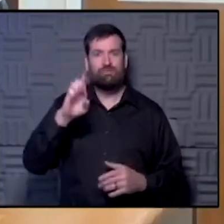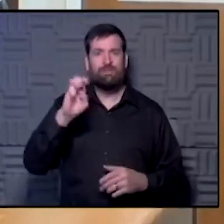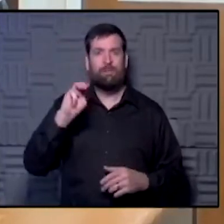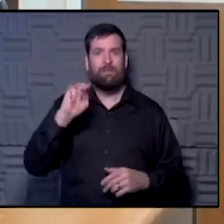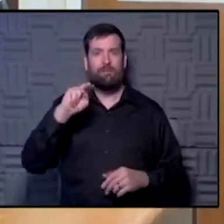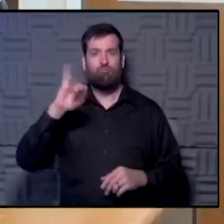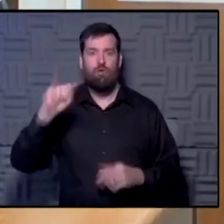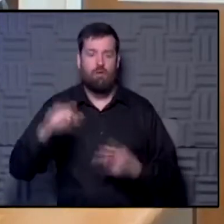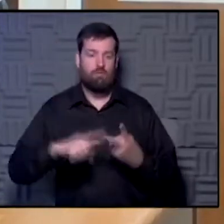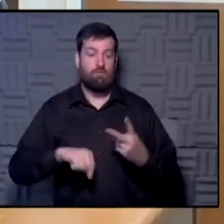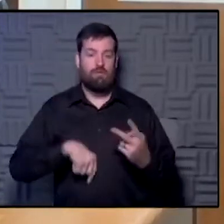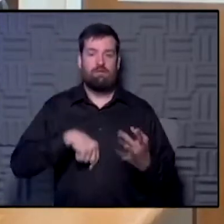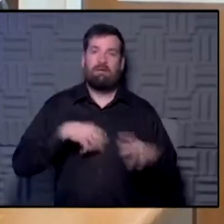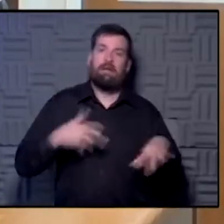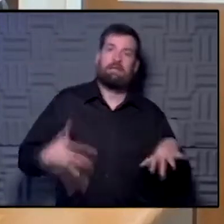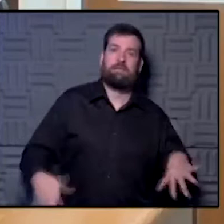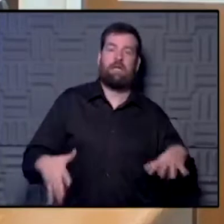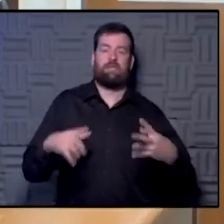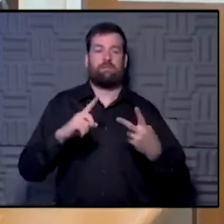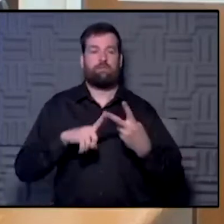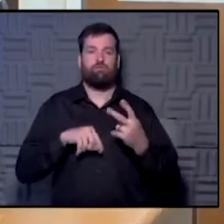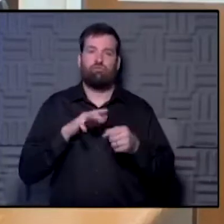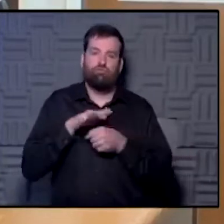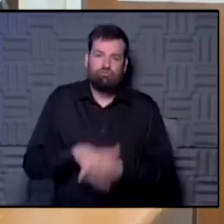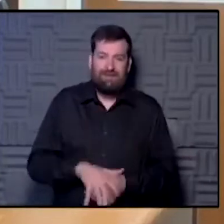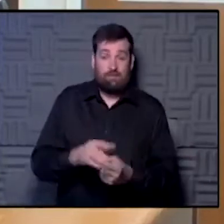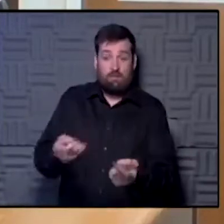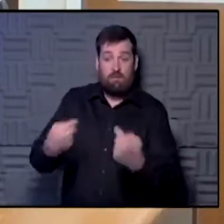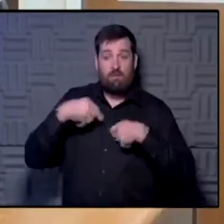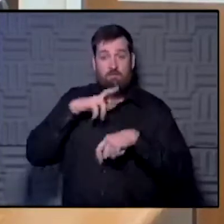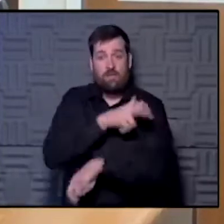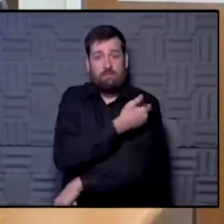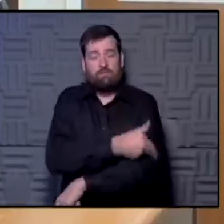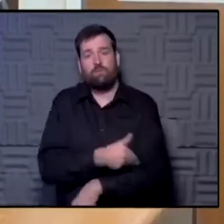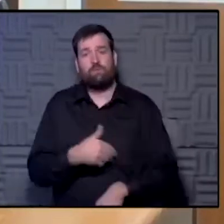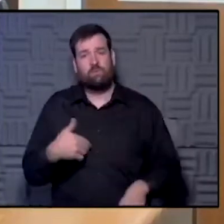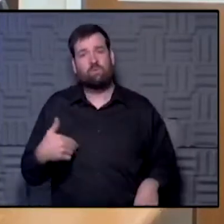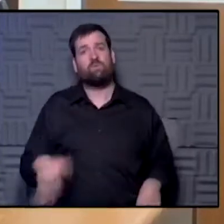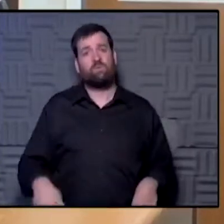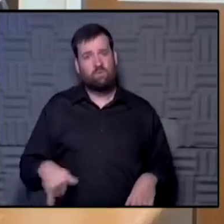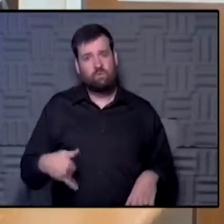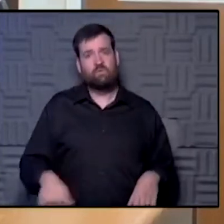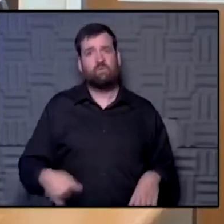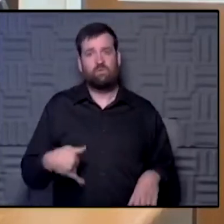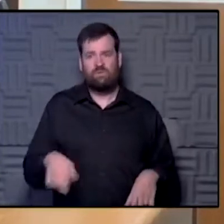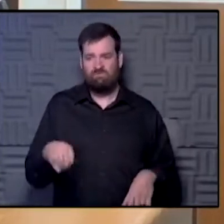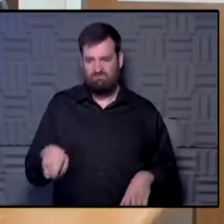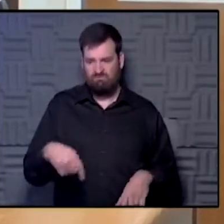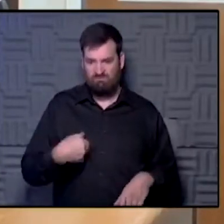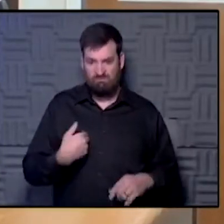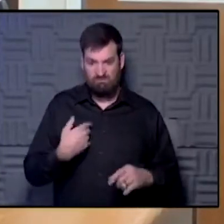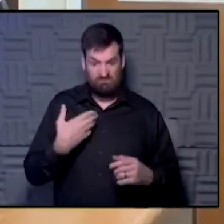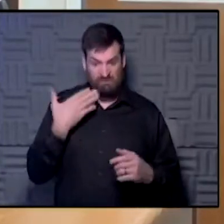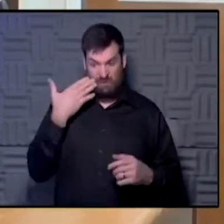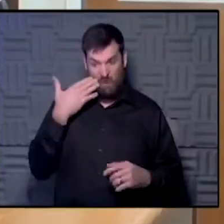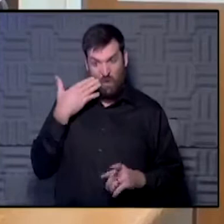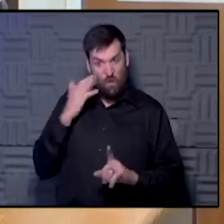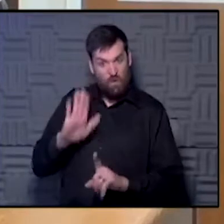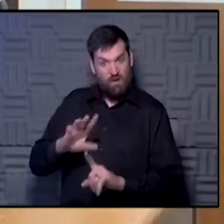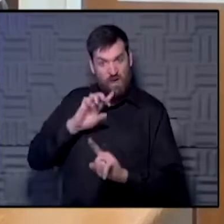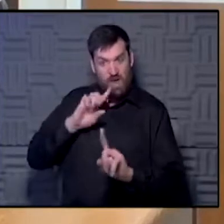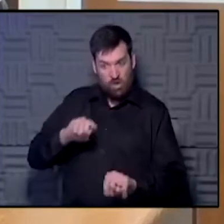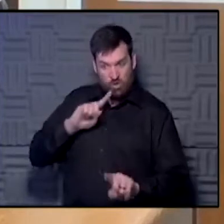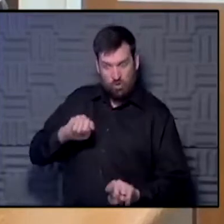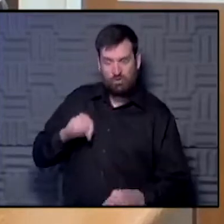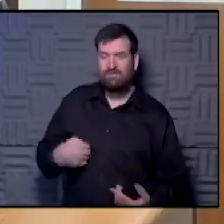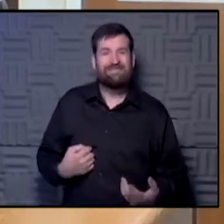stress that they experience when they come into our hospital that sometimes they don't know the answers. And we found it was a